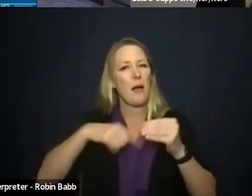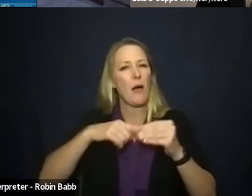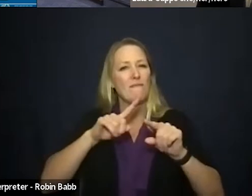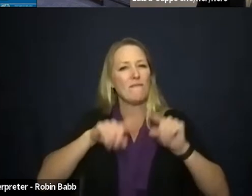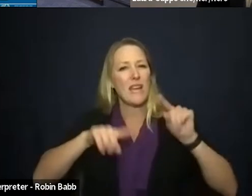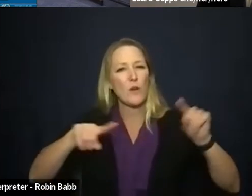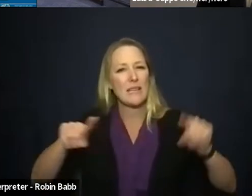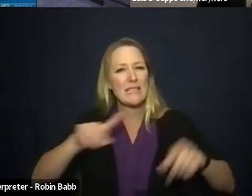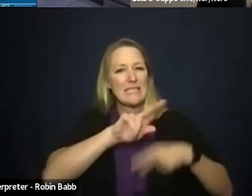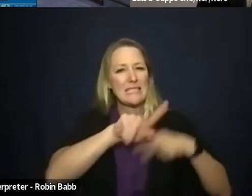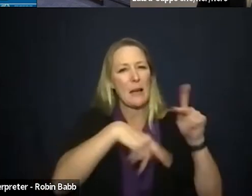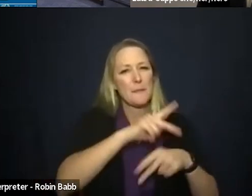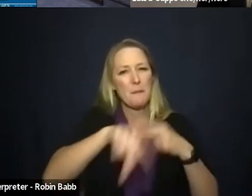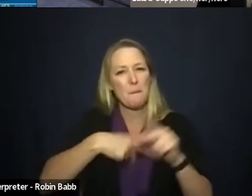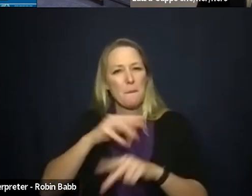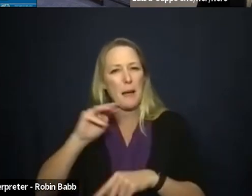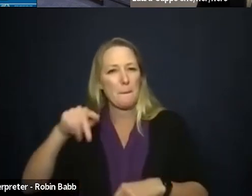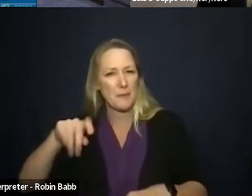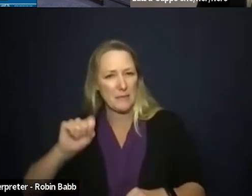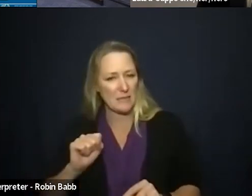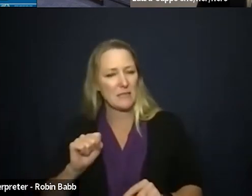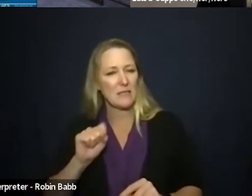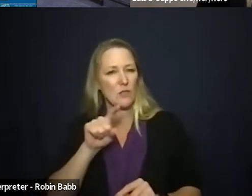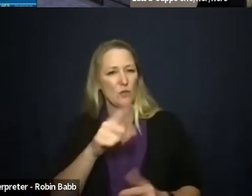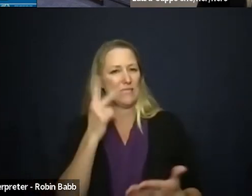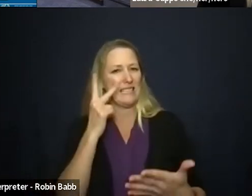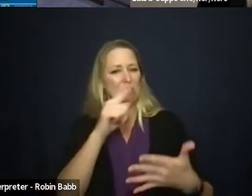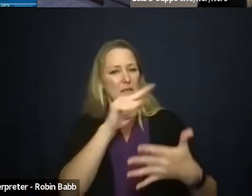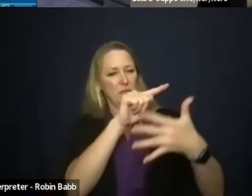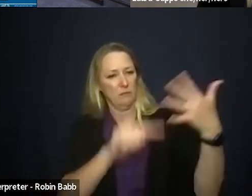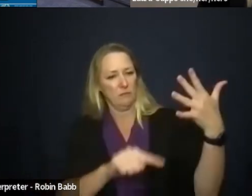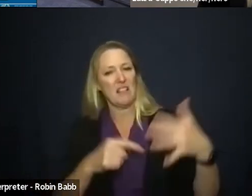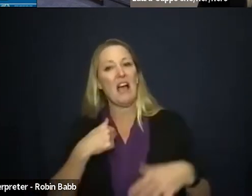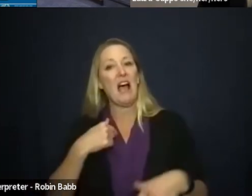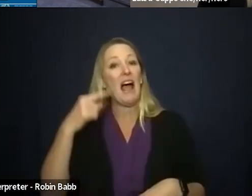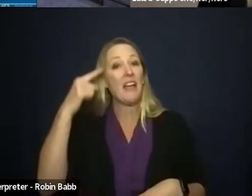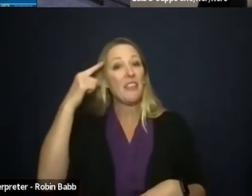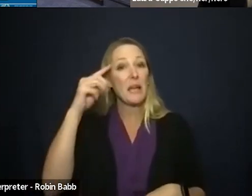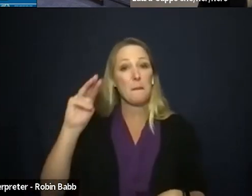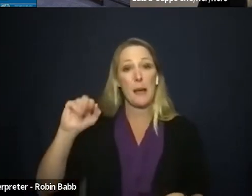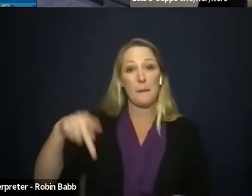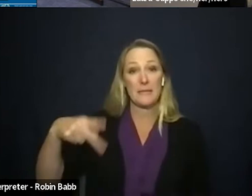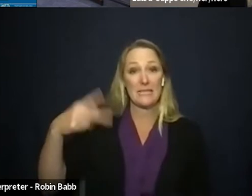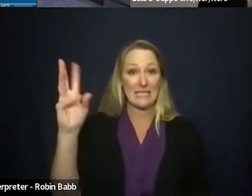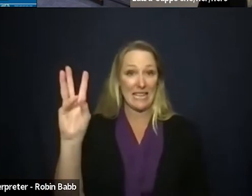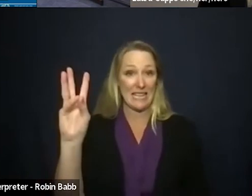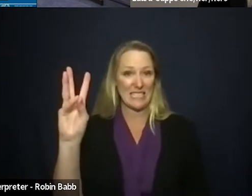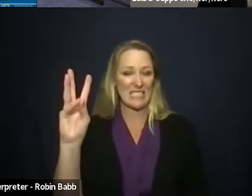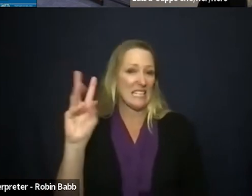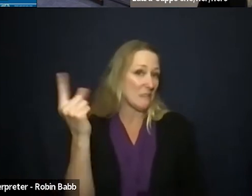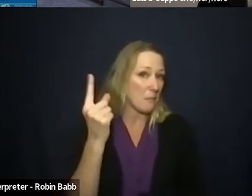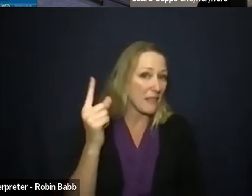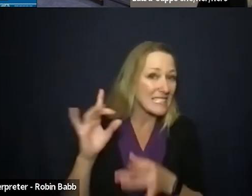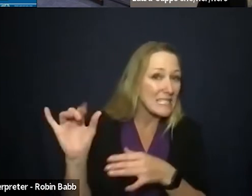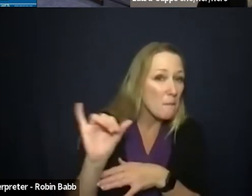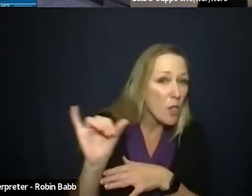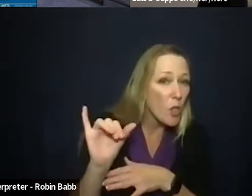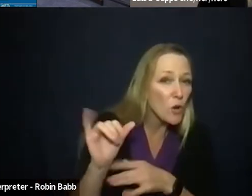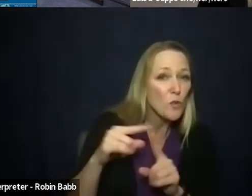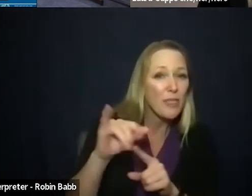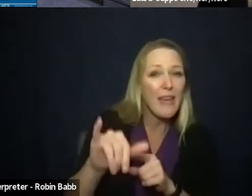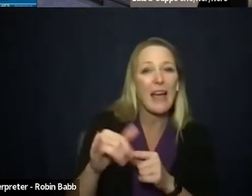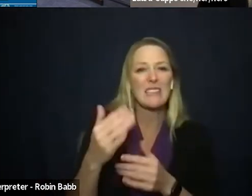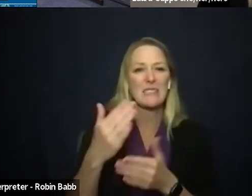submitted and i think that a variant of map six i think it's vital that in the final